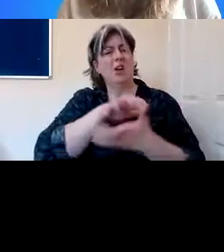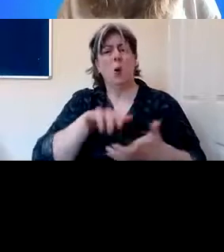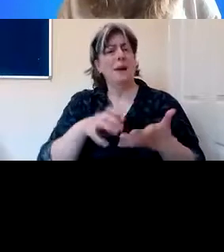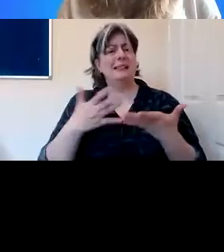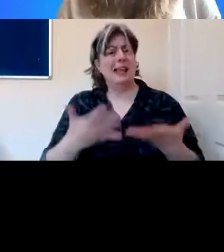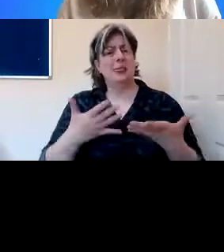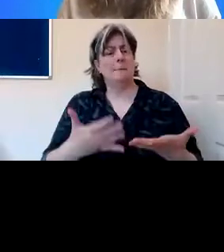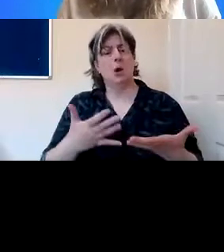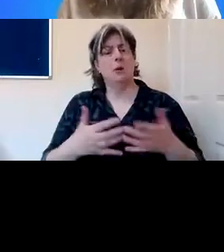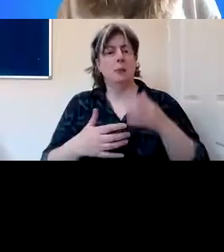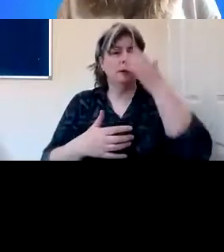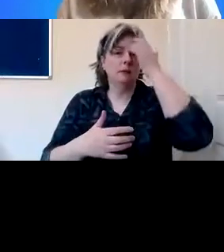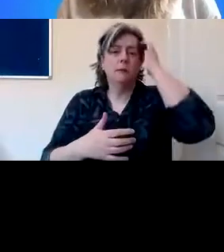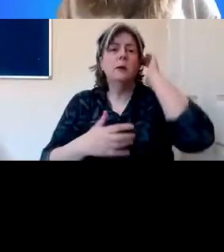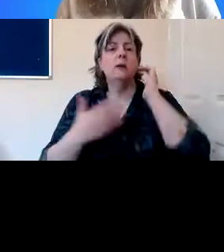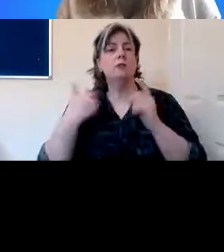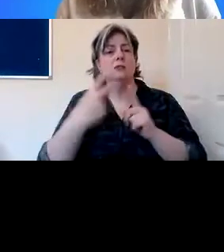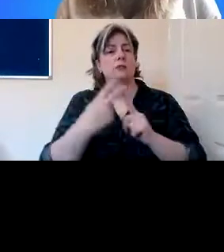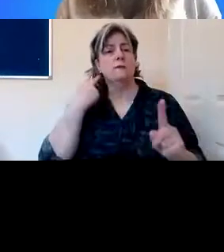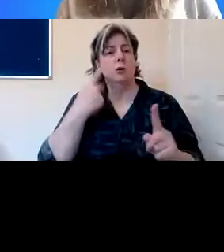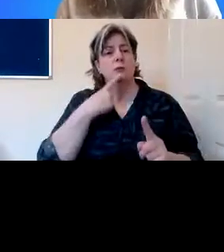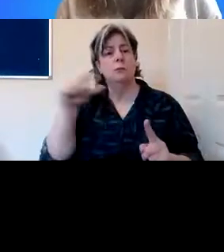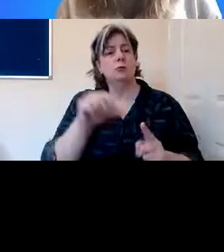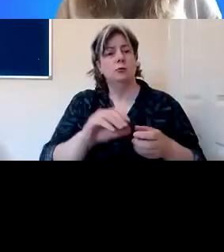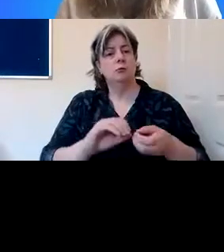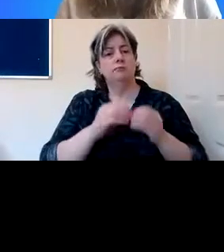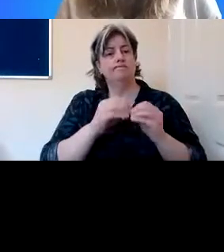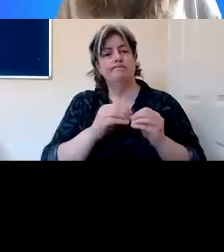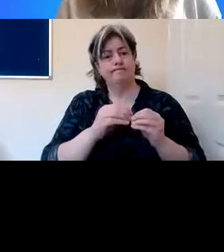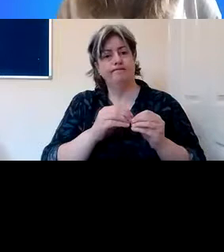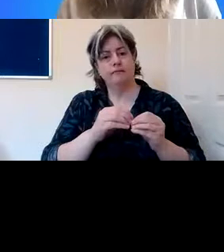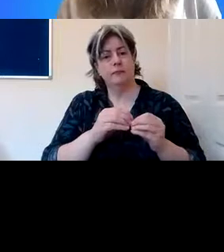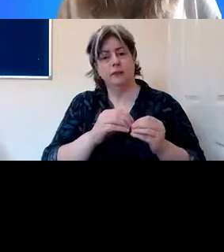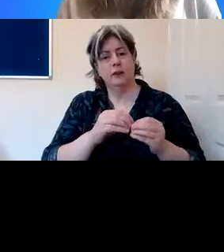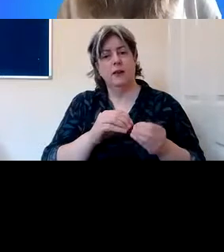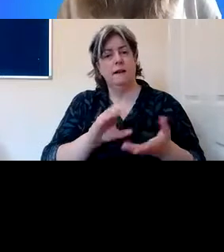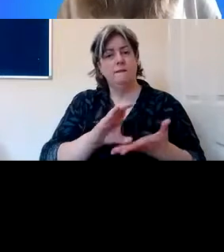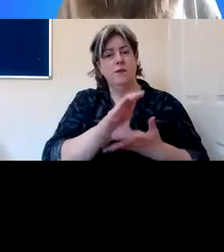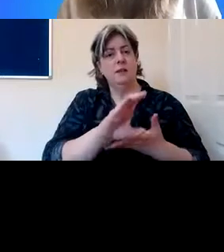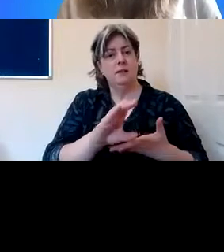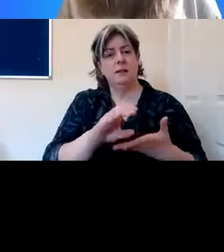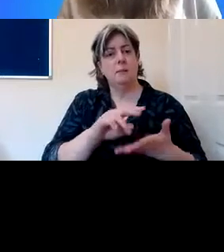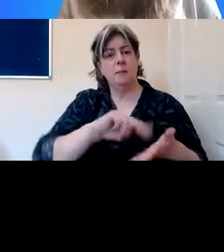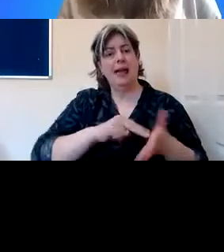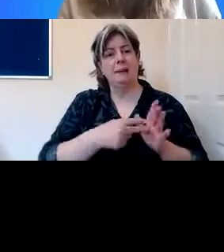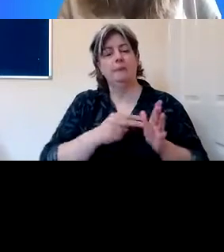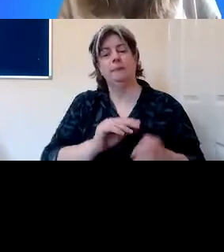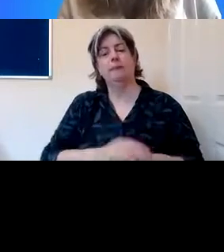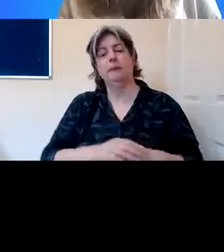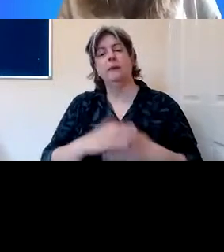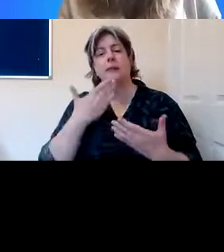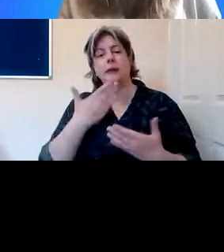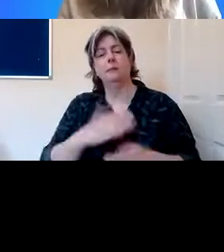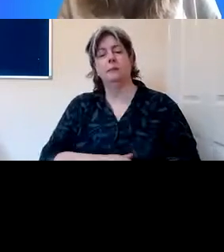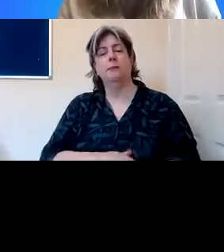recommended by one of the recent reviews. Thank you. Thank you, Stefan. And I'd like to move on now to